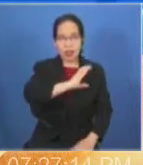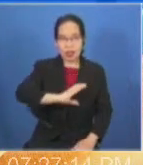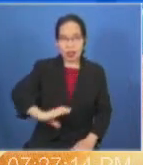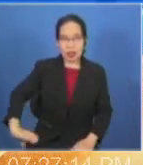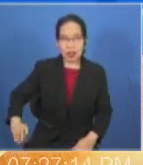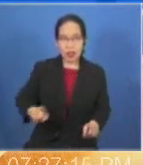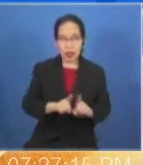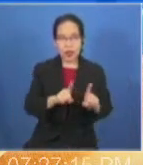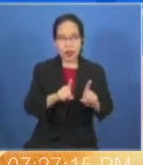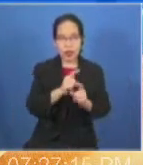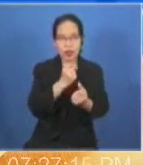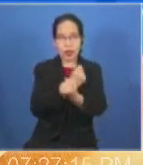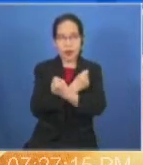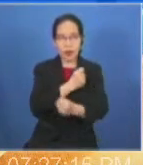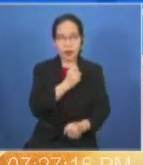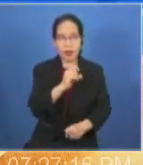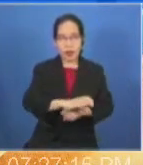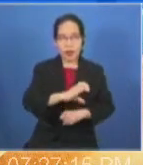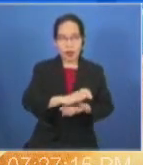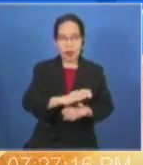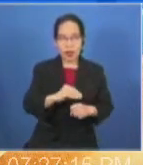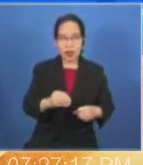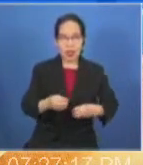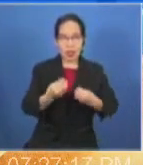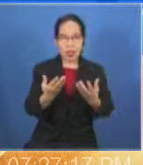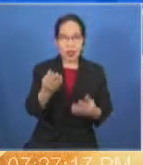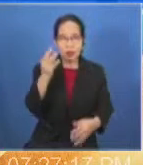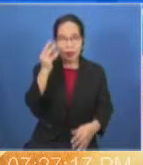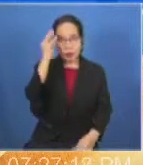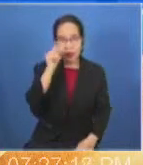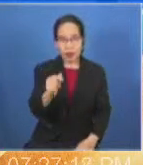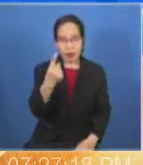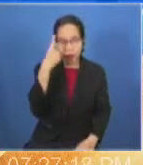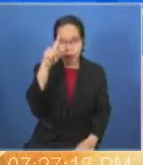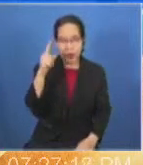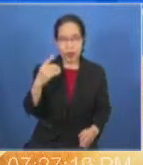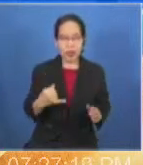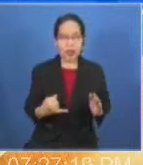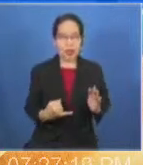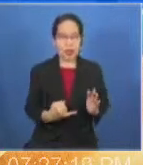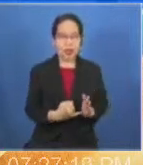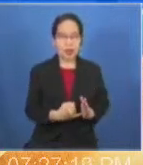Even as Christ also loved the church and gave himself for it.